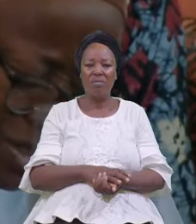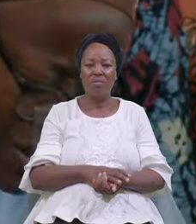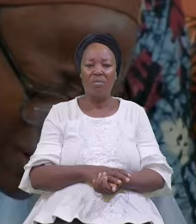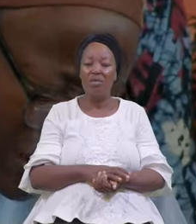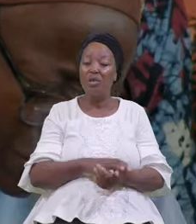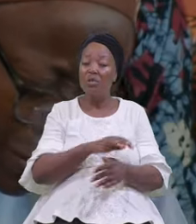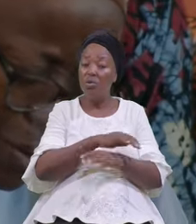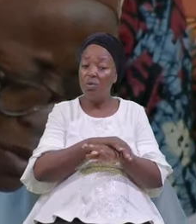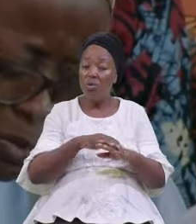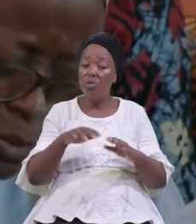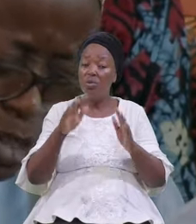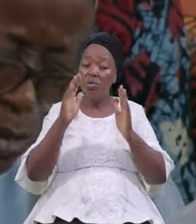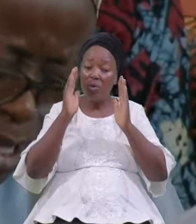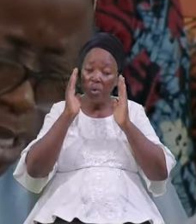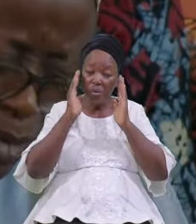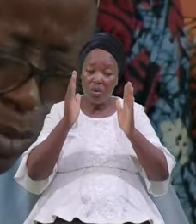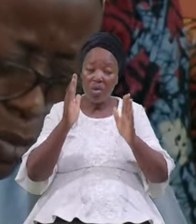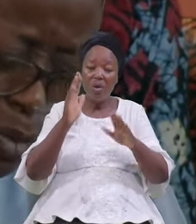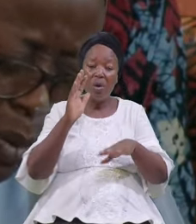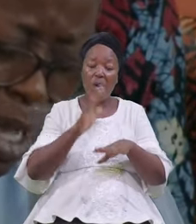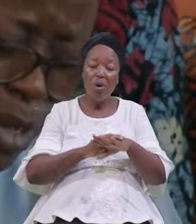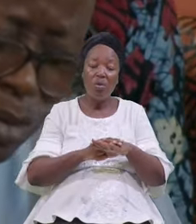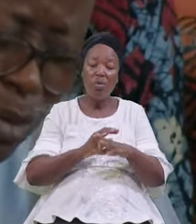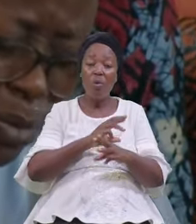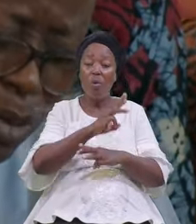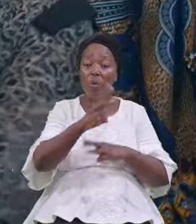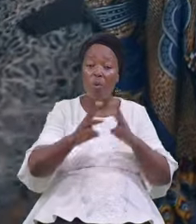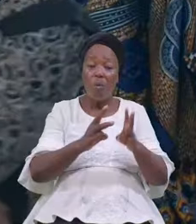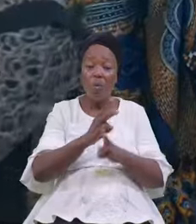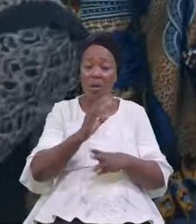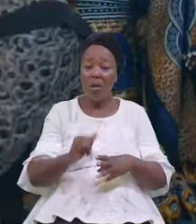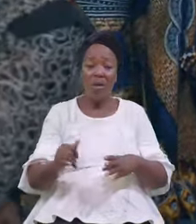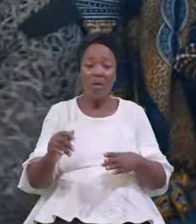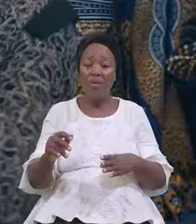Don't concentrate on worldly practice.